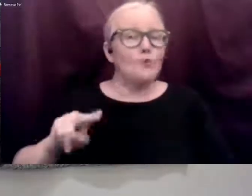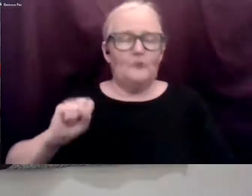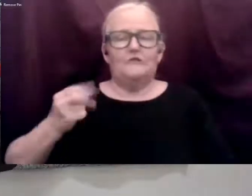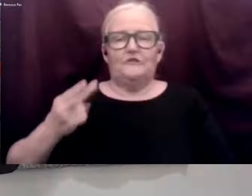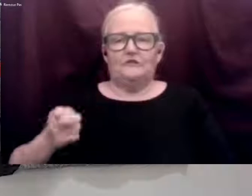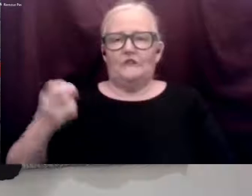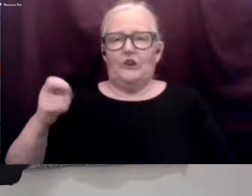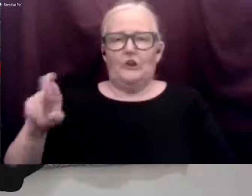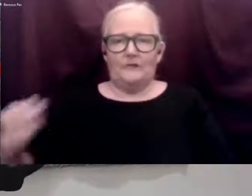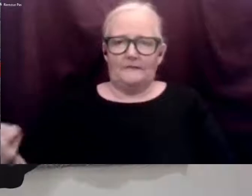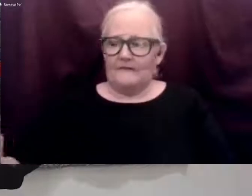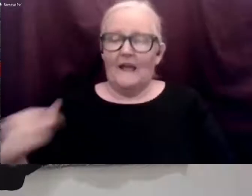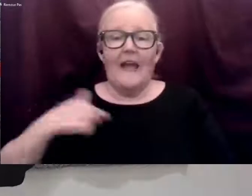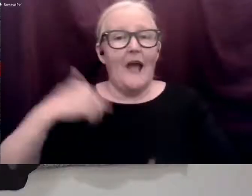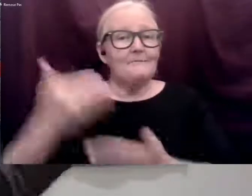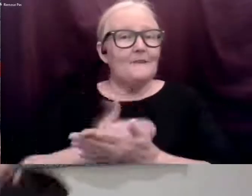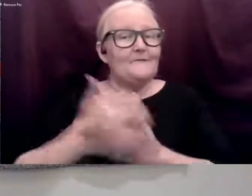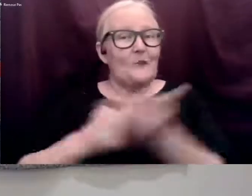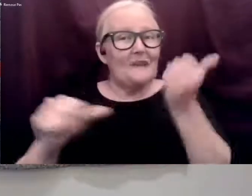for Spiritual Growth